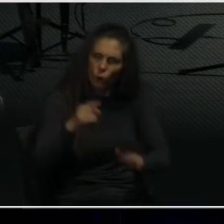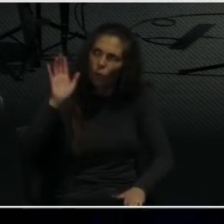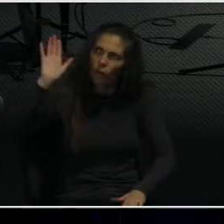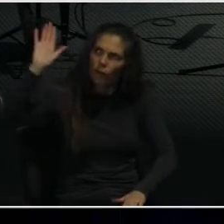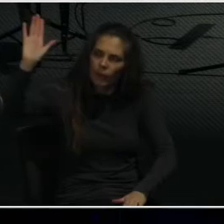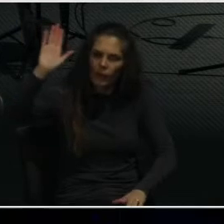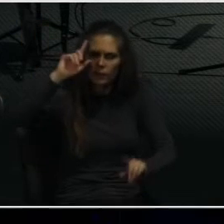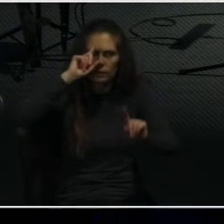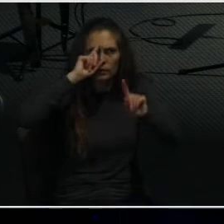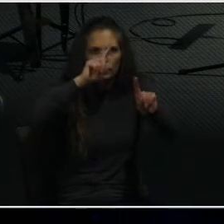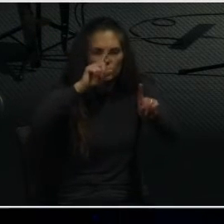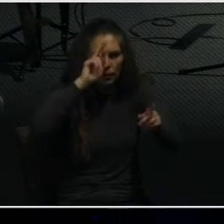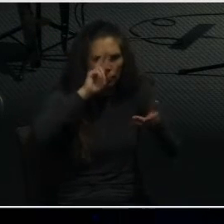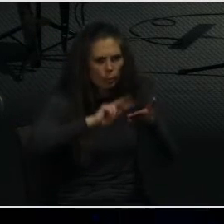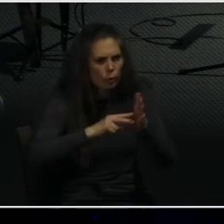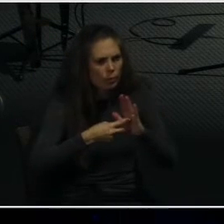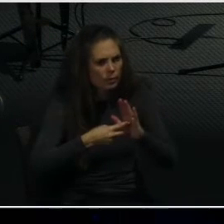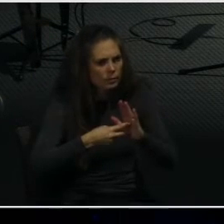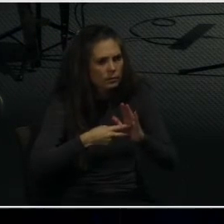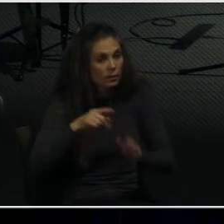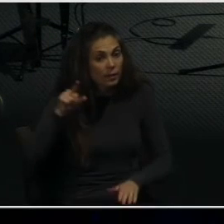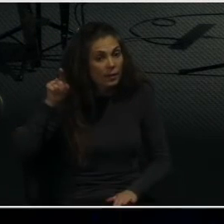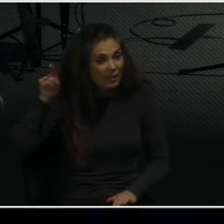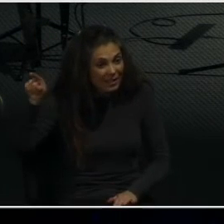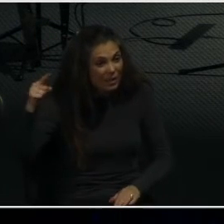bring healing to the earth.